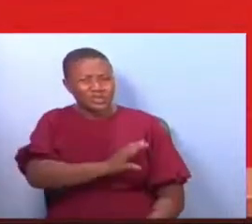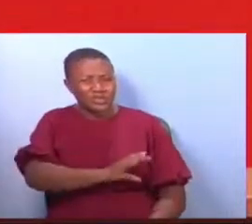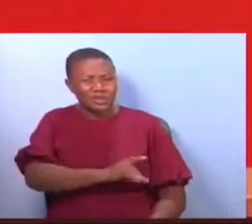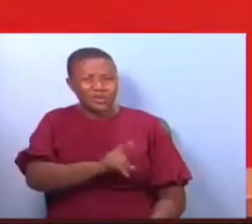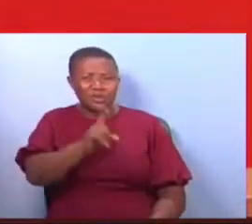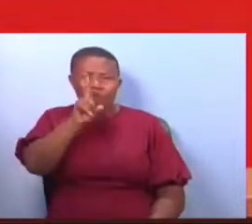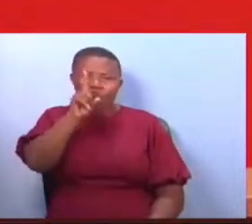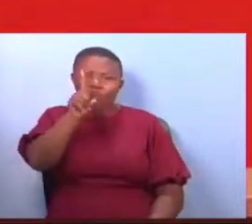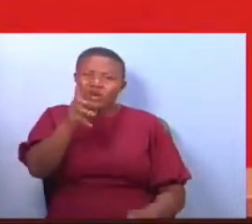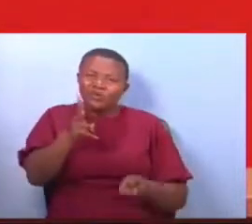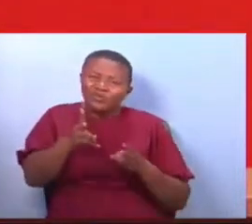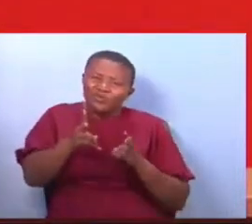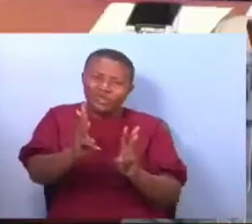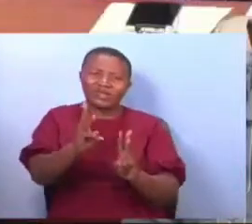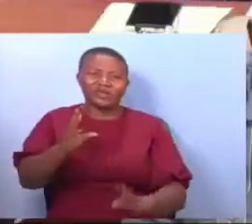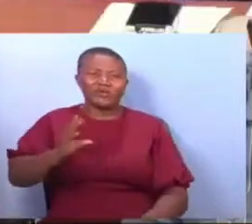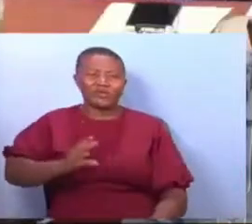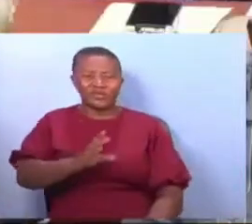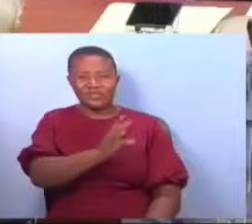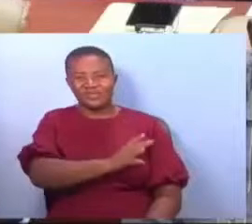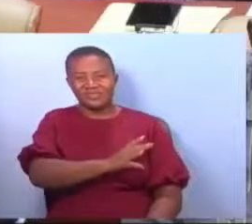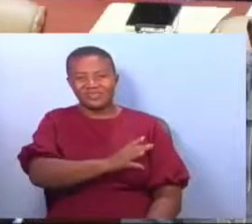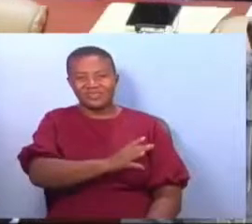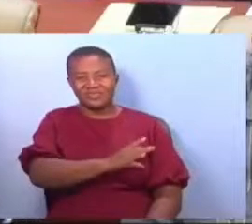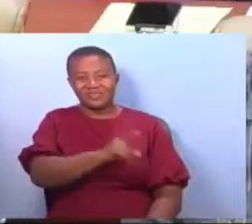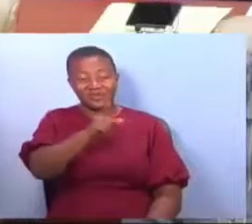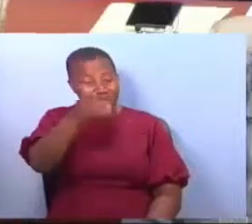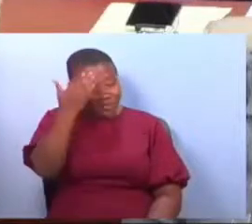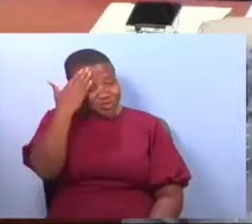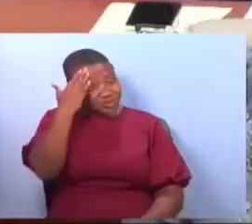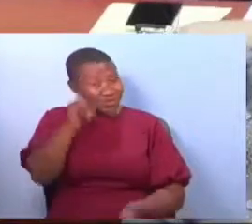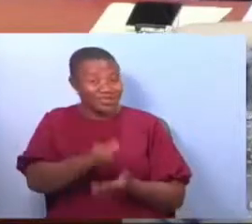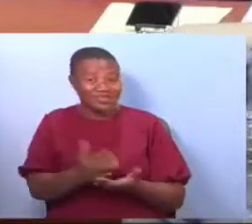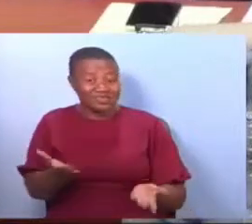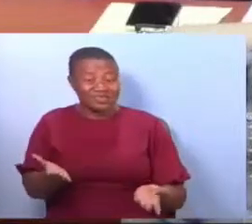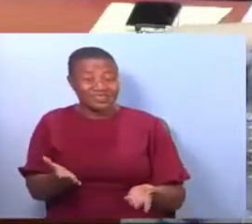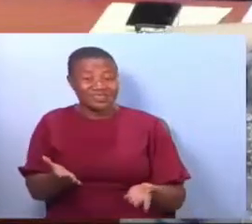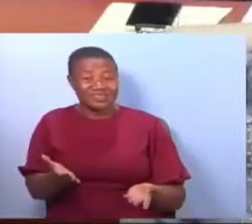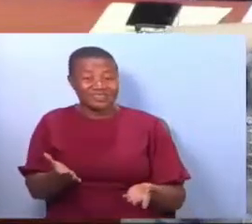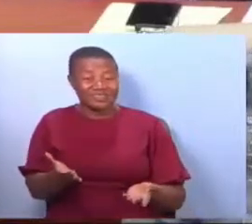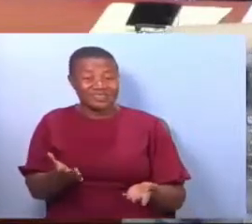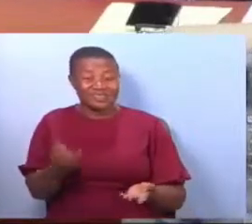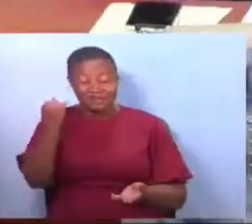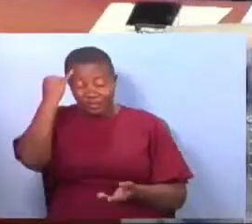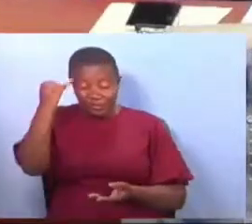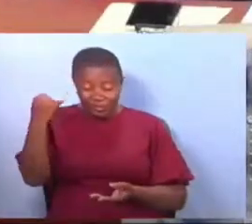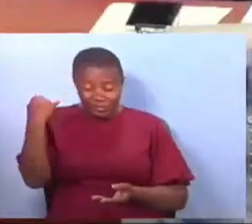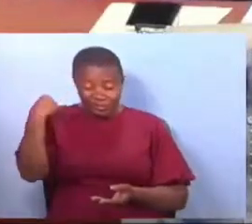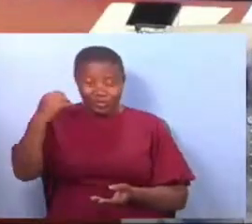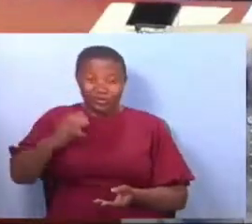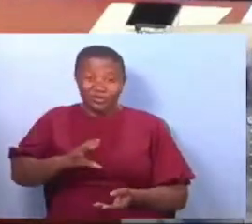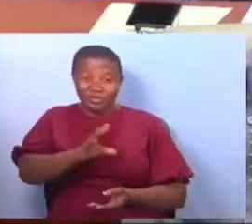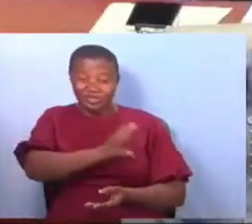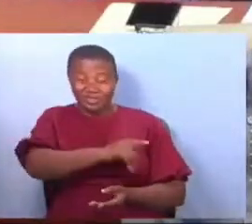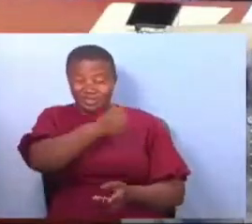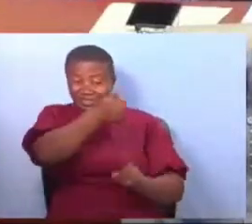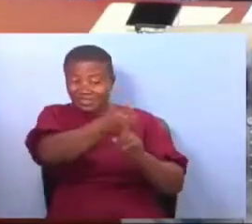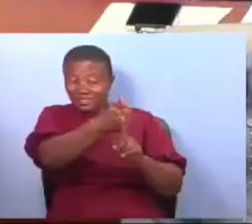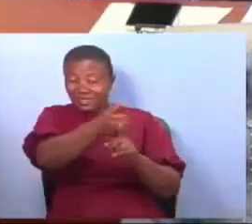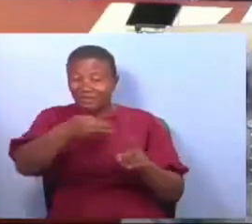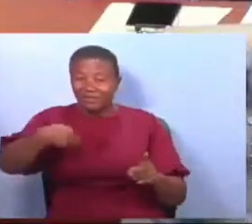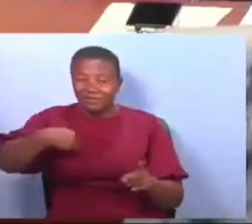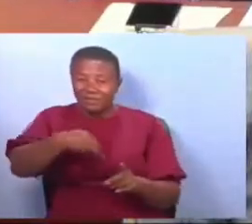committee. Mr. Speaker, you know that for sure, that the Judiciary Committee, of which you've been a member, is just